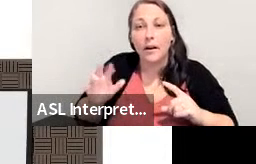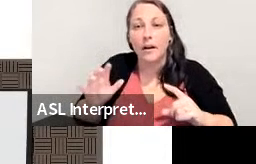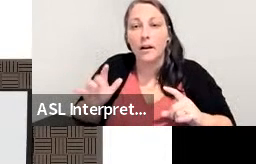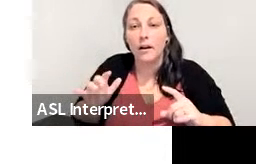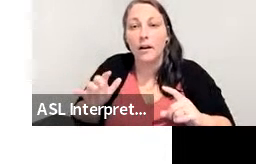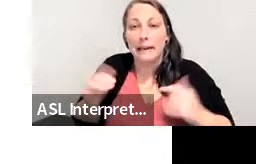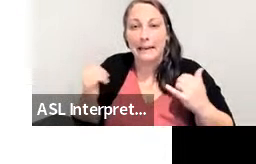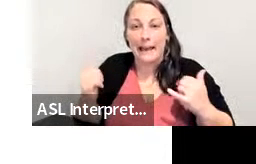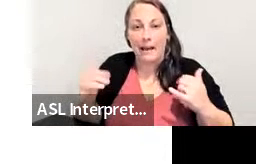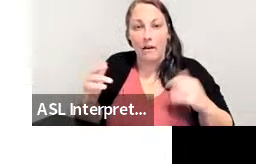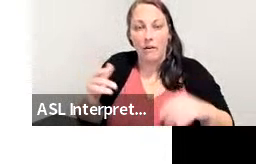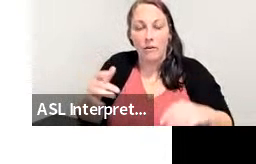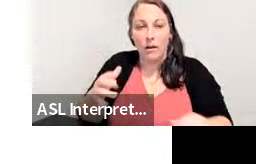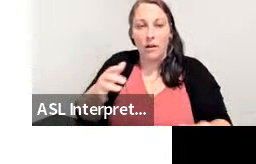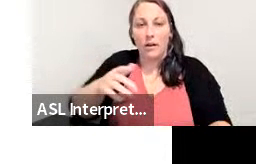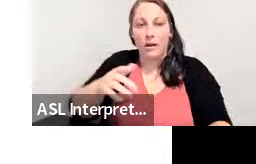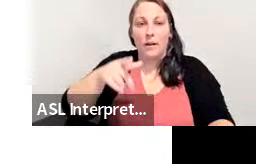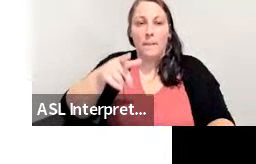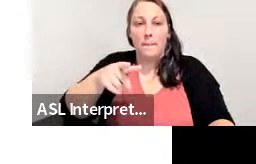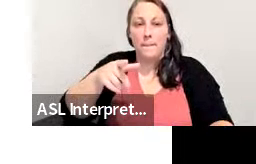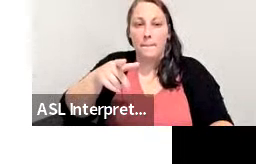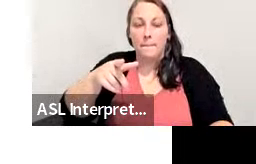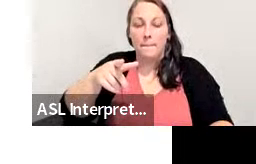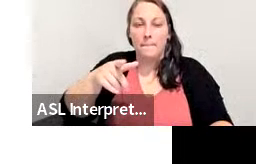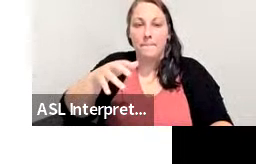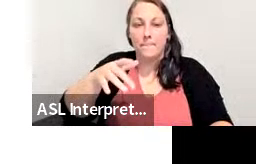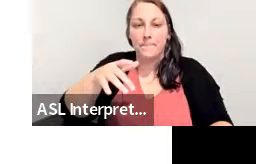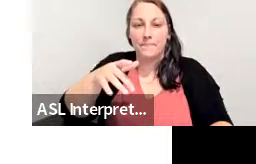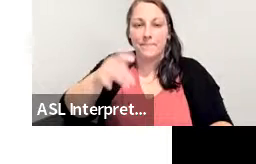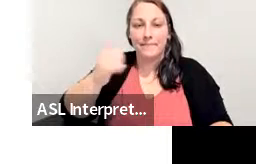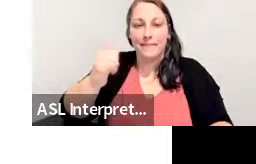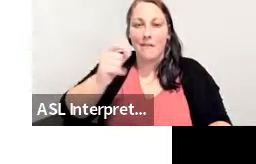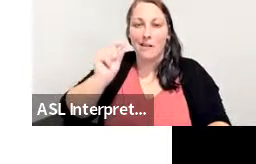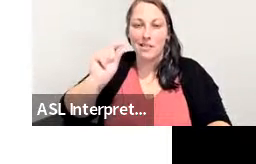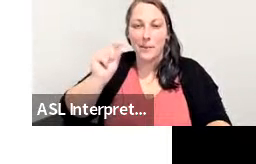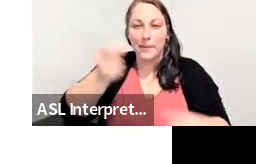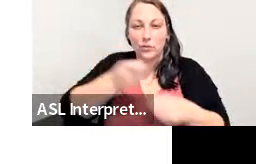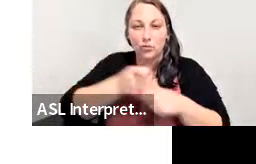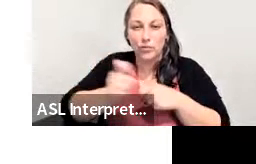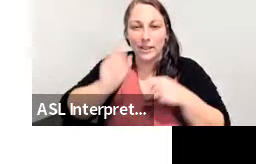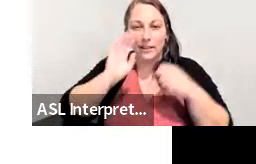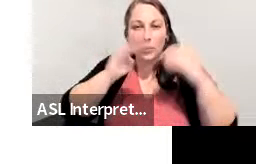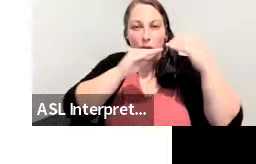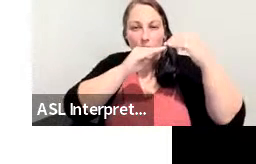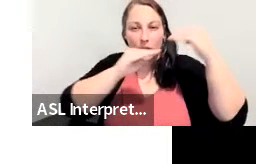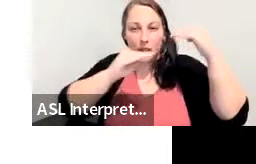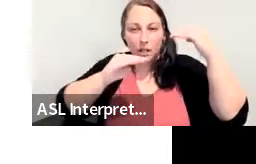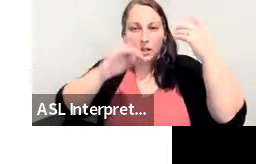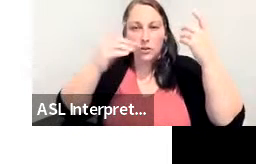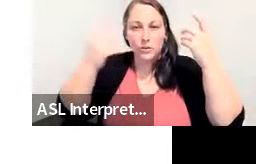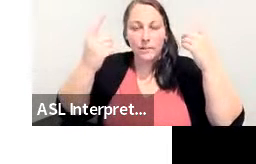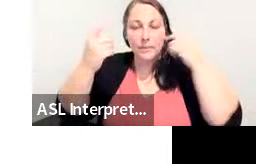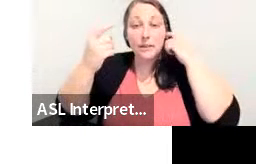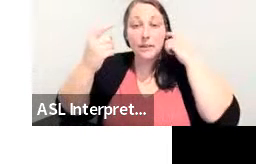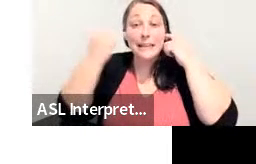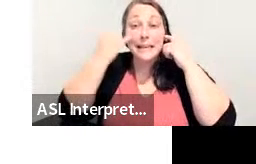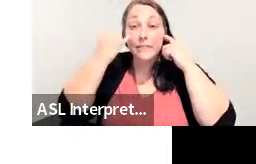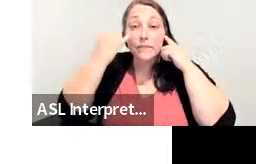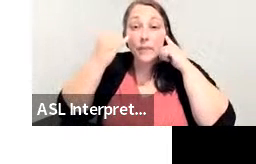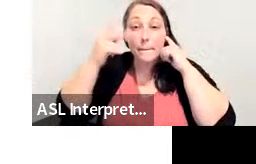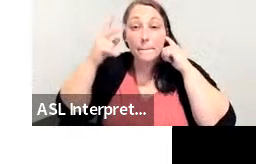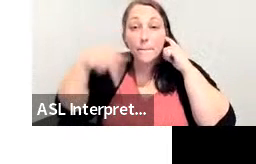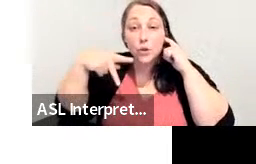undulate, or, I think my one concern about it is when if there was a bird's eye view of a person who is, let's say, standing on